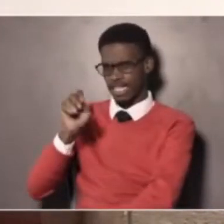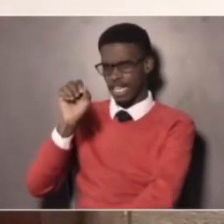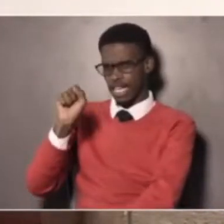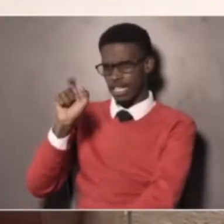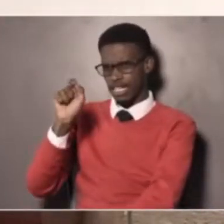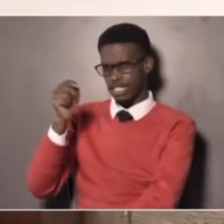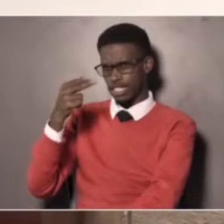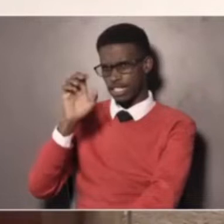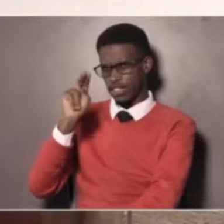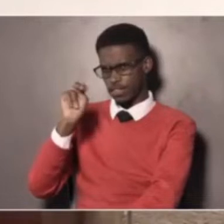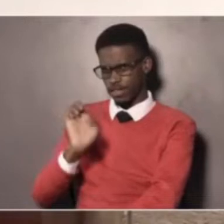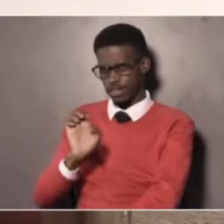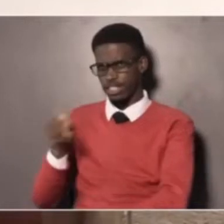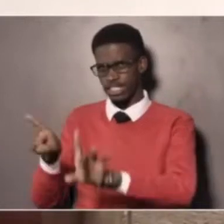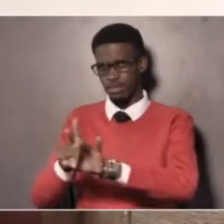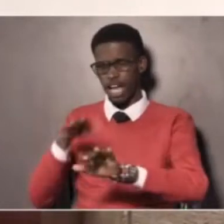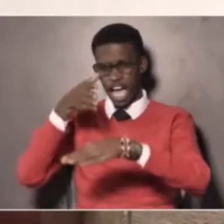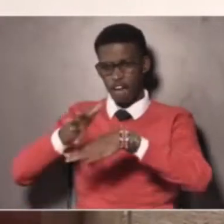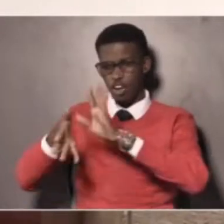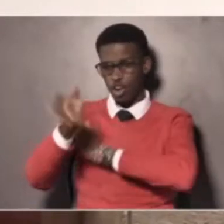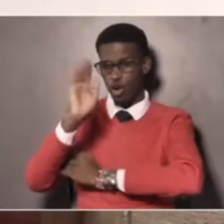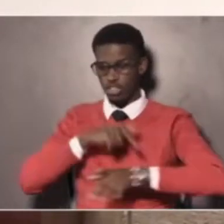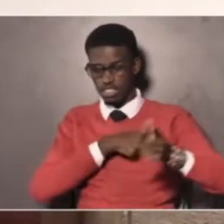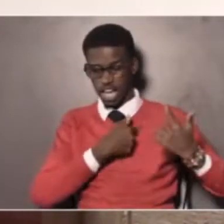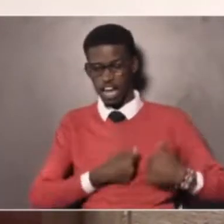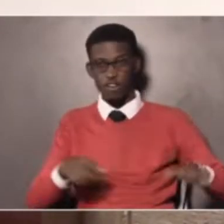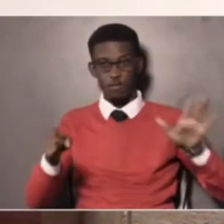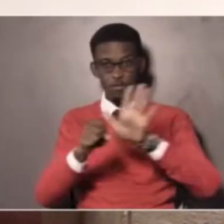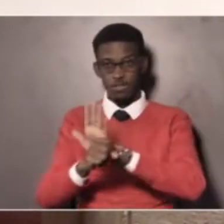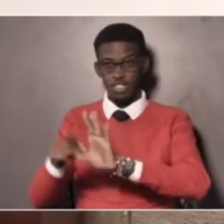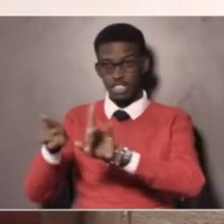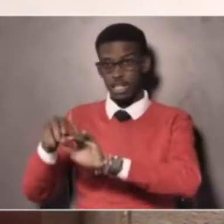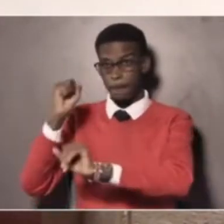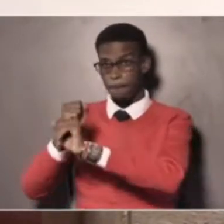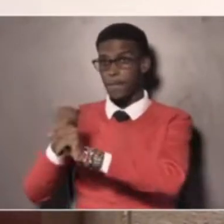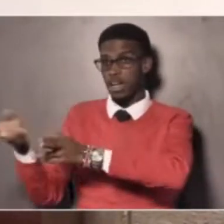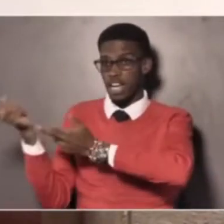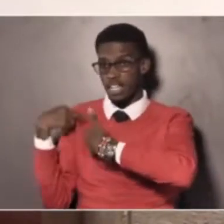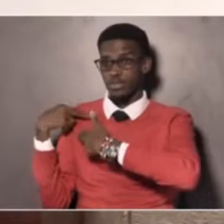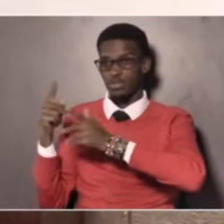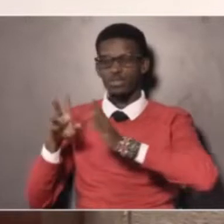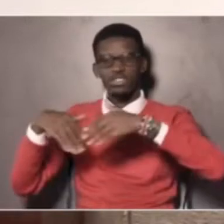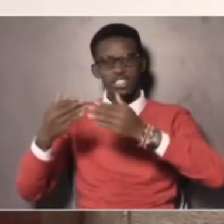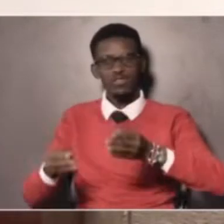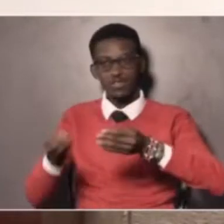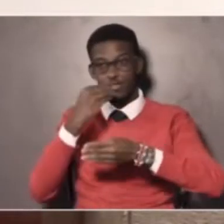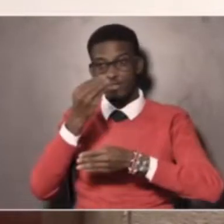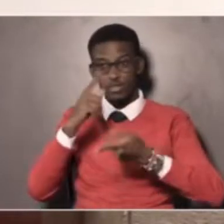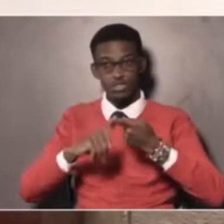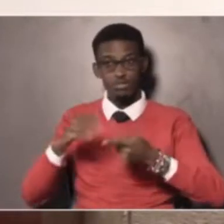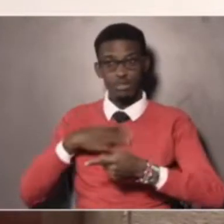heart, and he was full of wisdom. He was made in charge of giving food to the